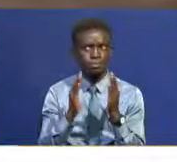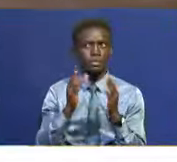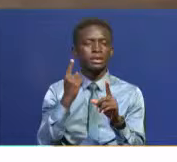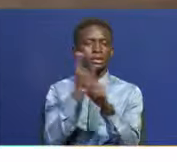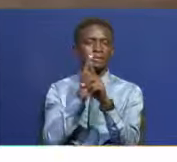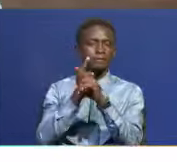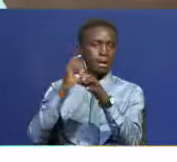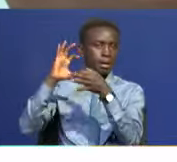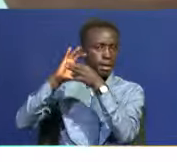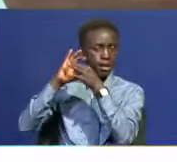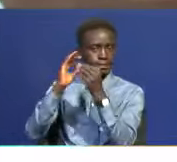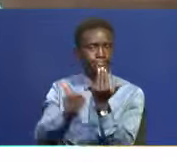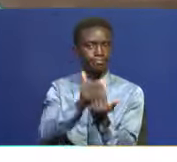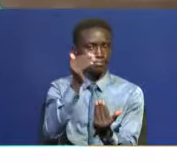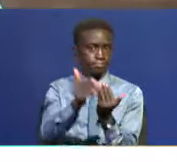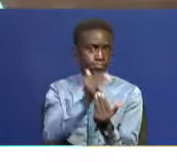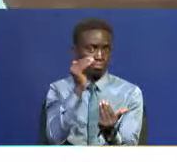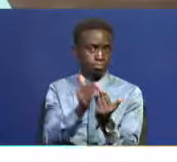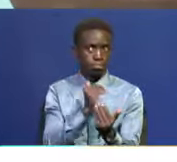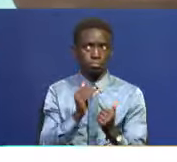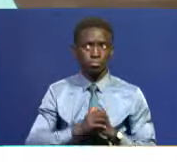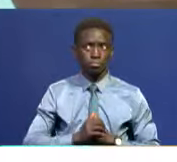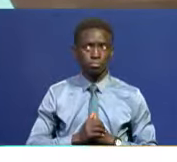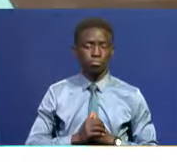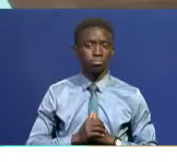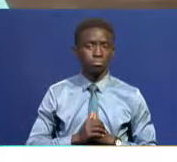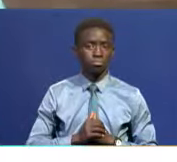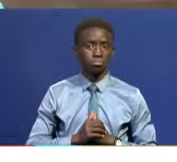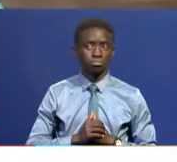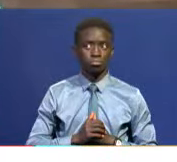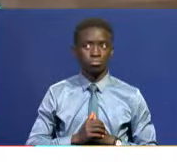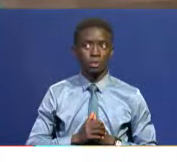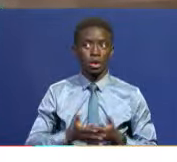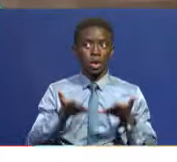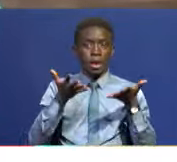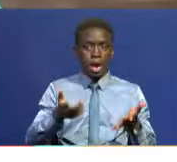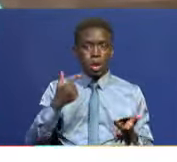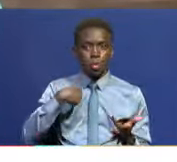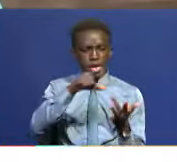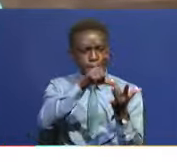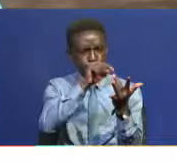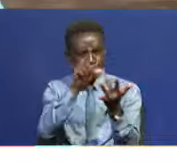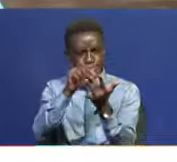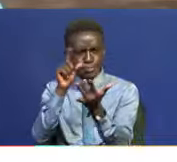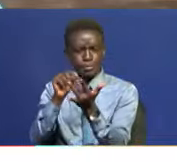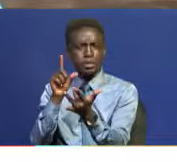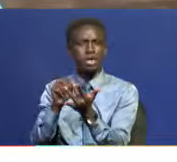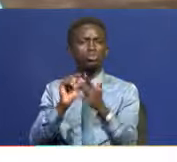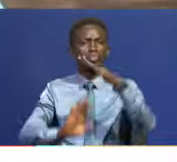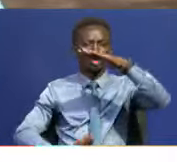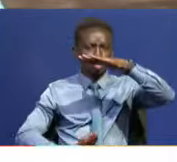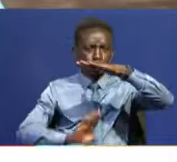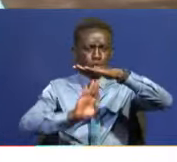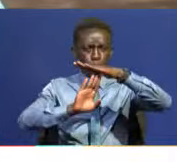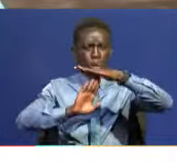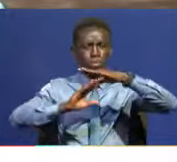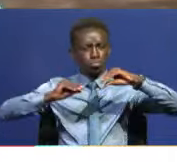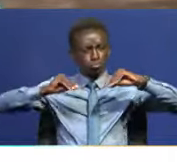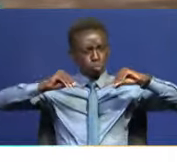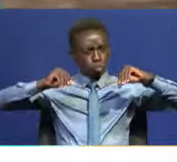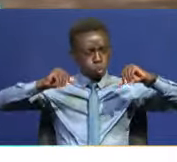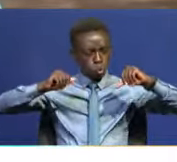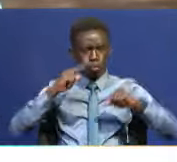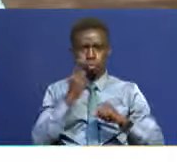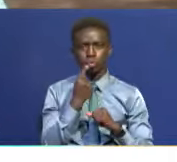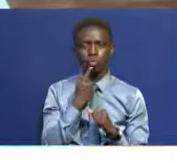cultures. In this concert, we have selected the top cream of this festival. We have seen great